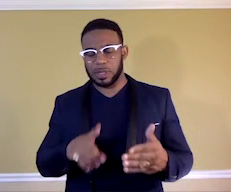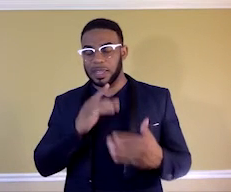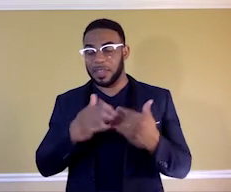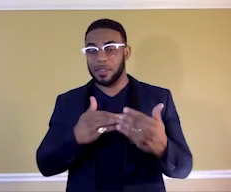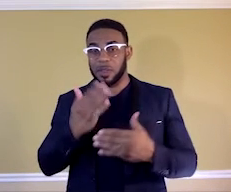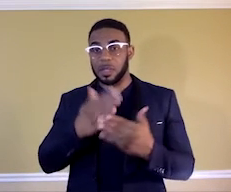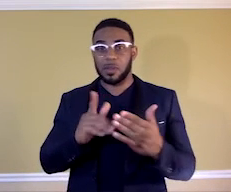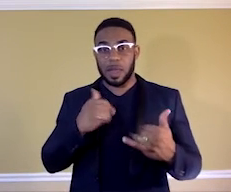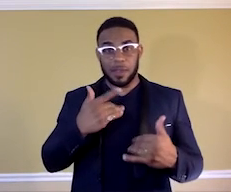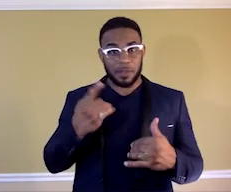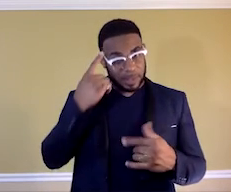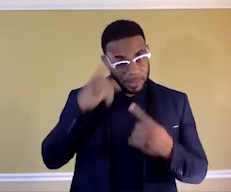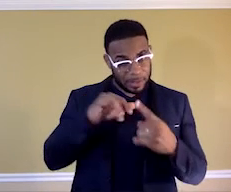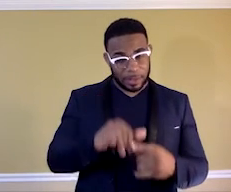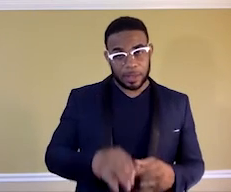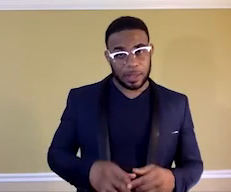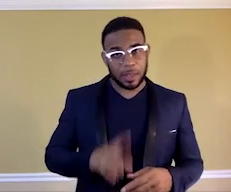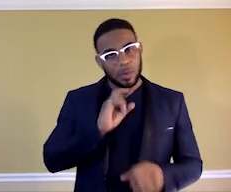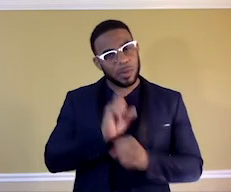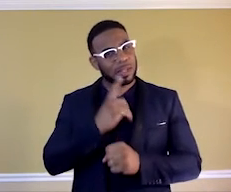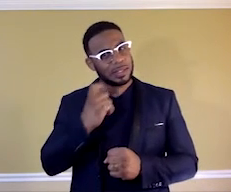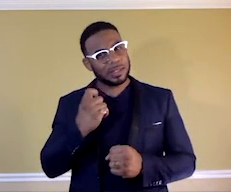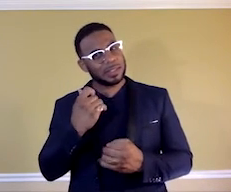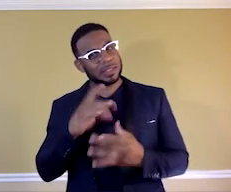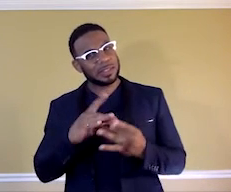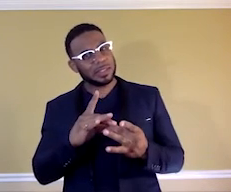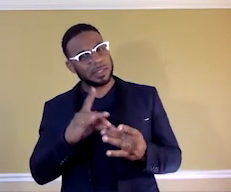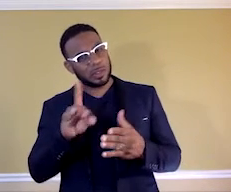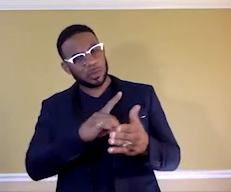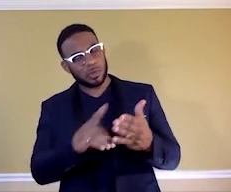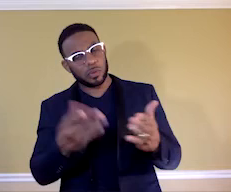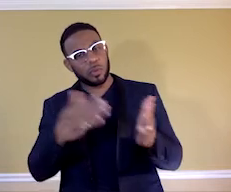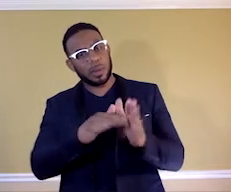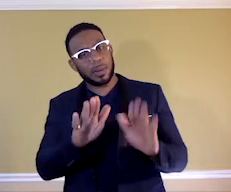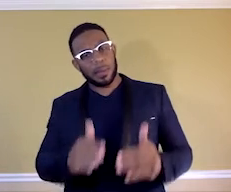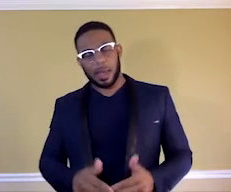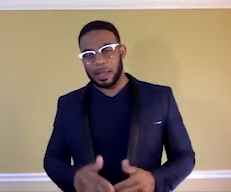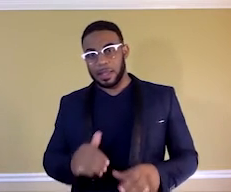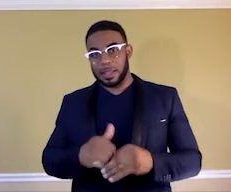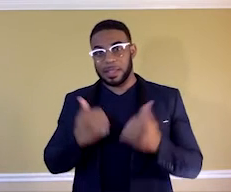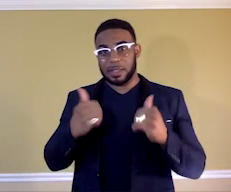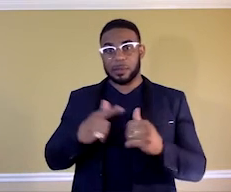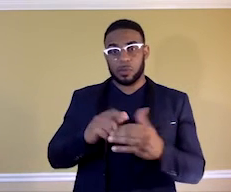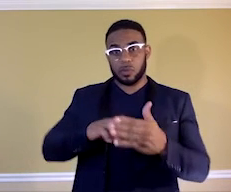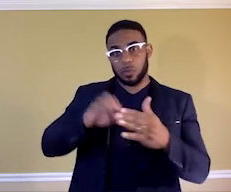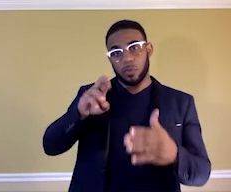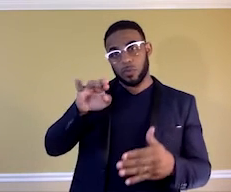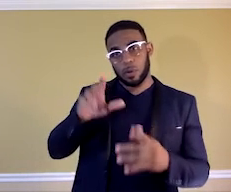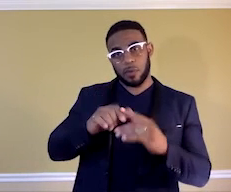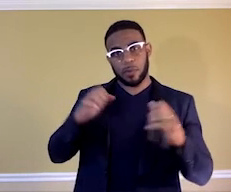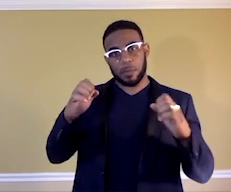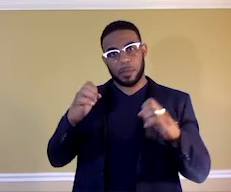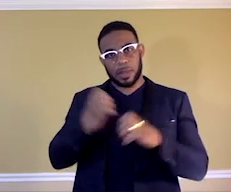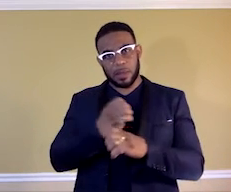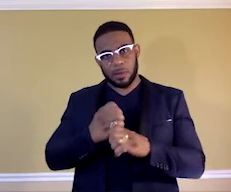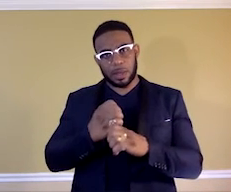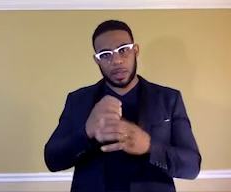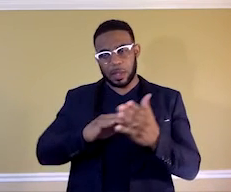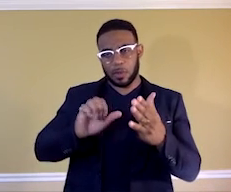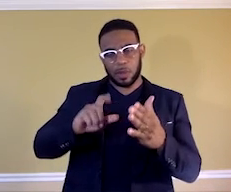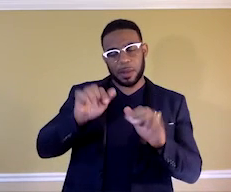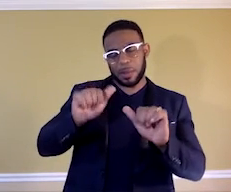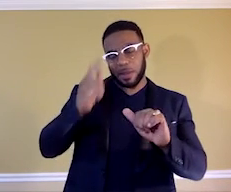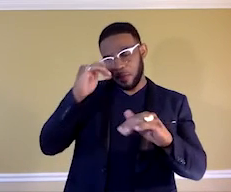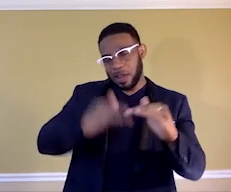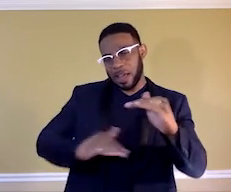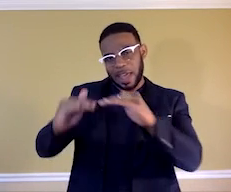though some would have you to think that. It's really just the same discrimination repackaged. And attempting to remove race from the equation erases the potential for